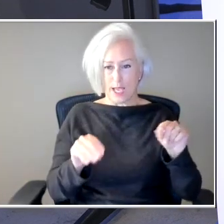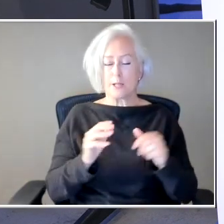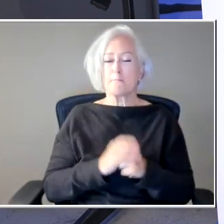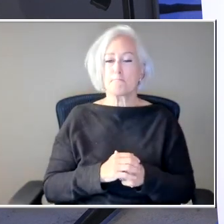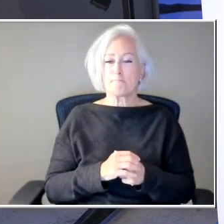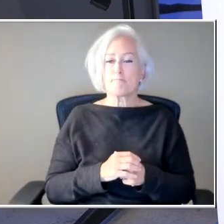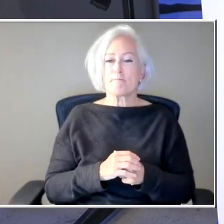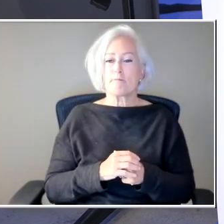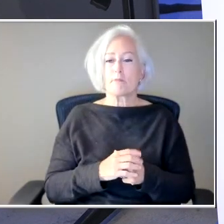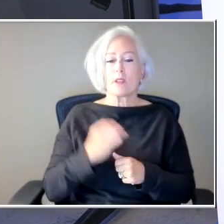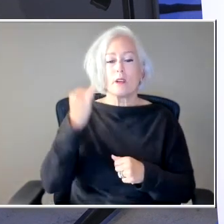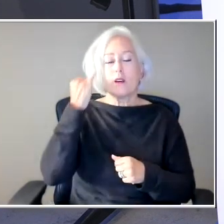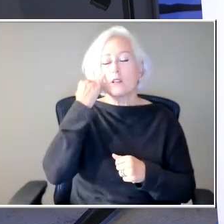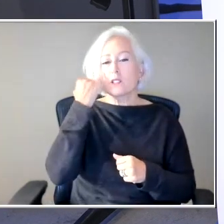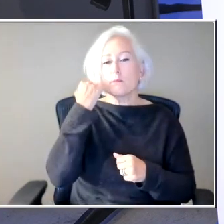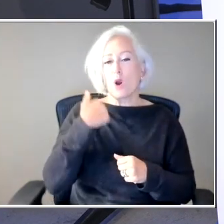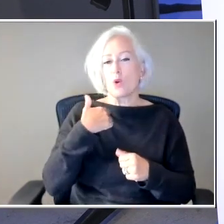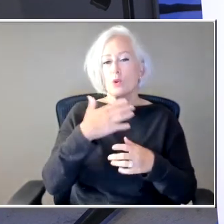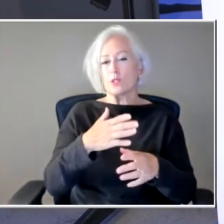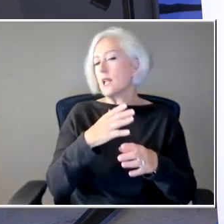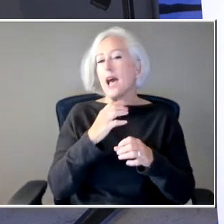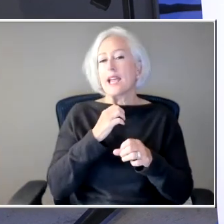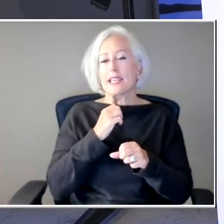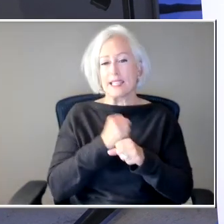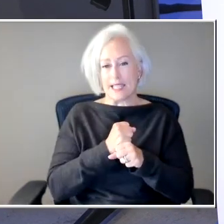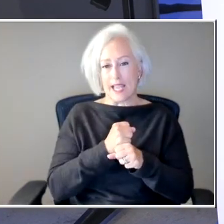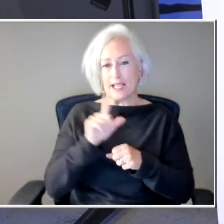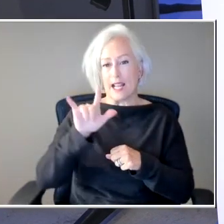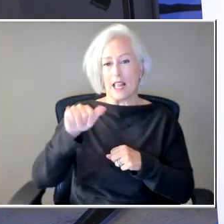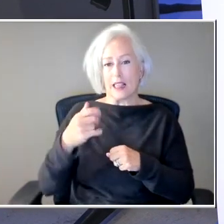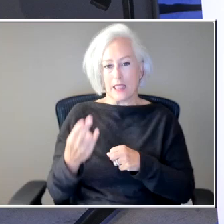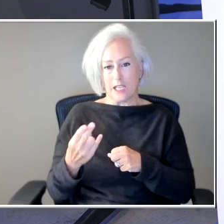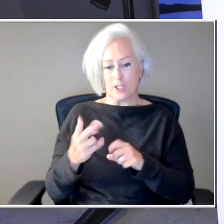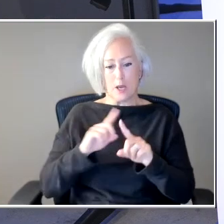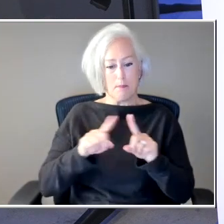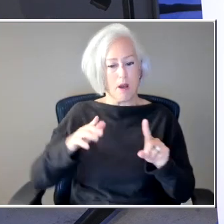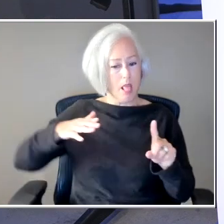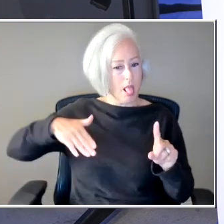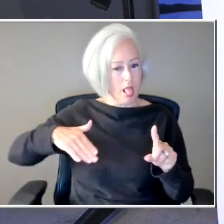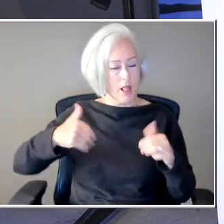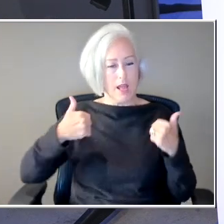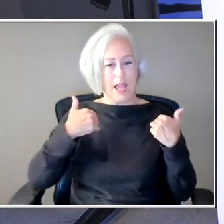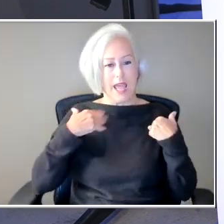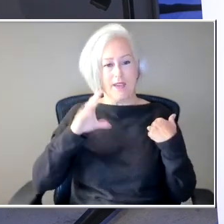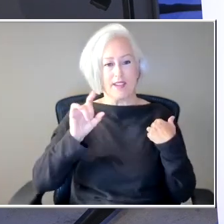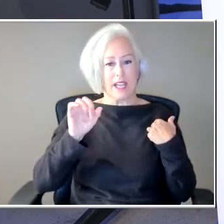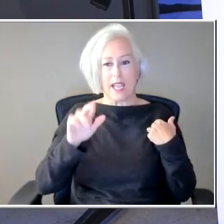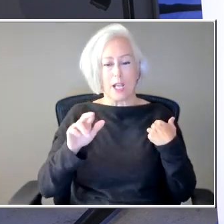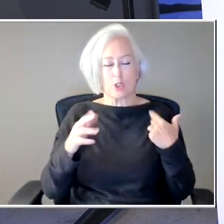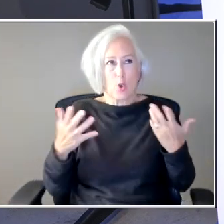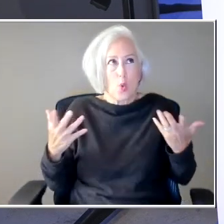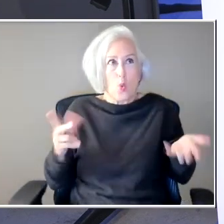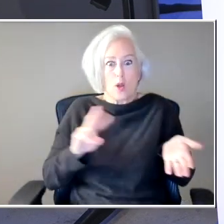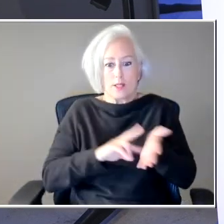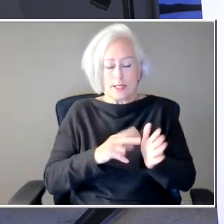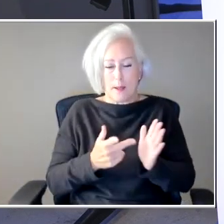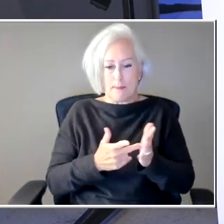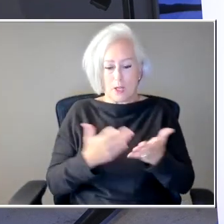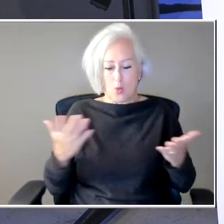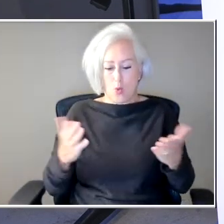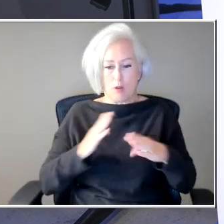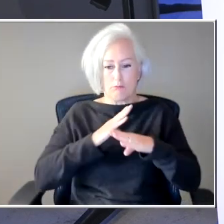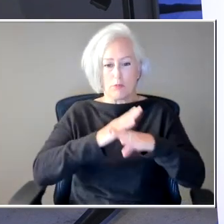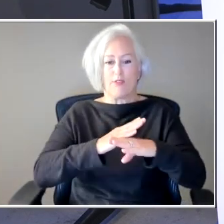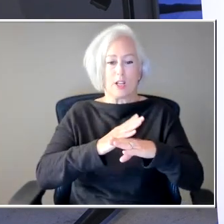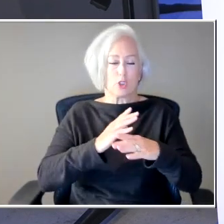get Lynch syndrome, I test positive, but I do not yet have cancer, what does that mean? What kind of prevention should I be doing,